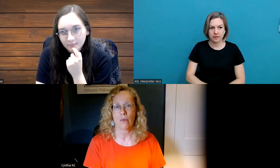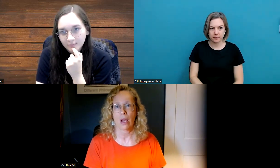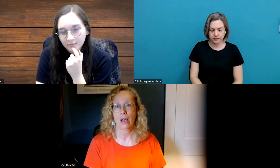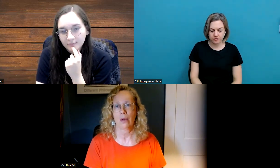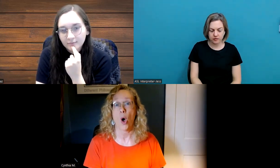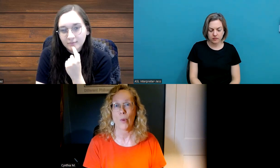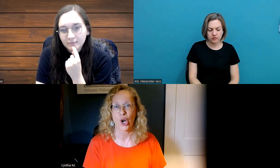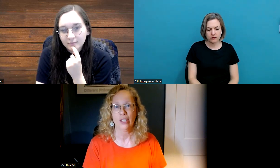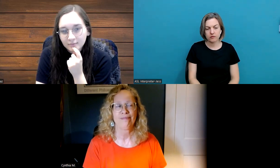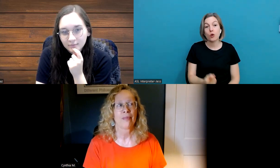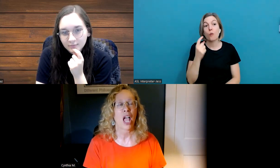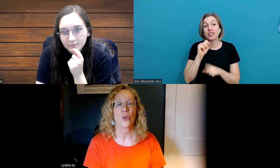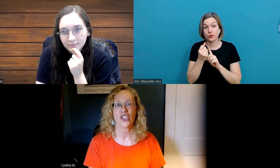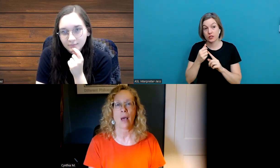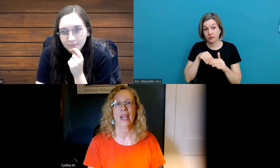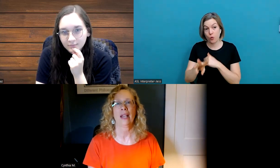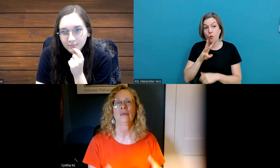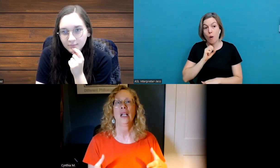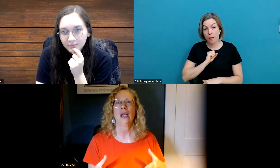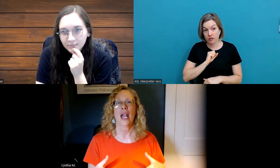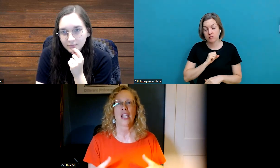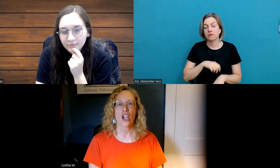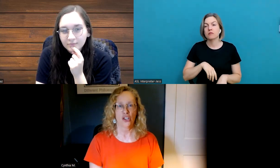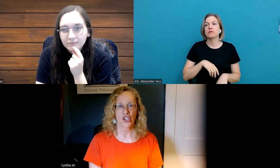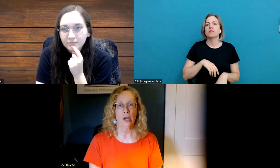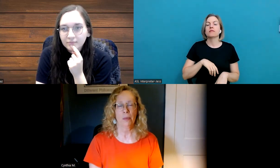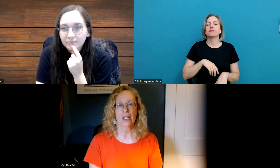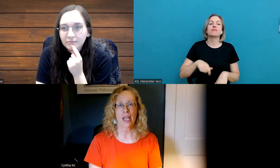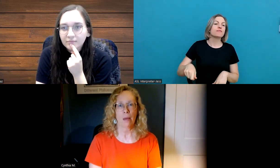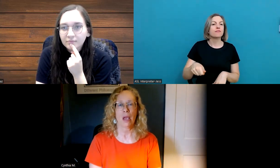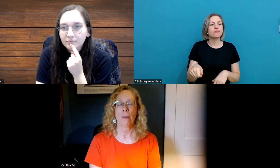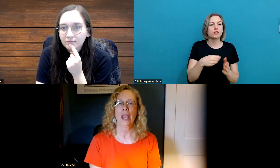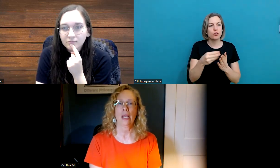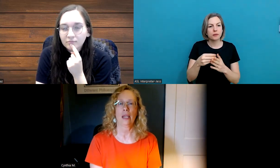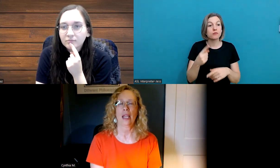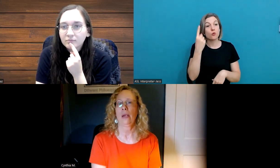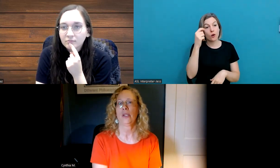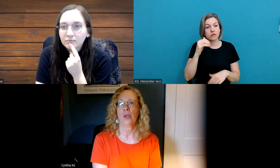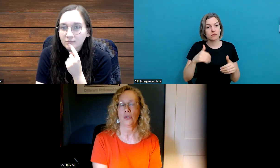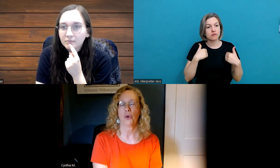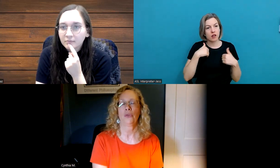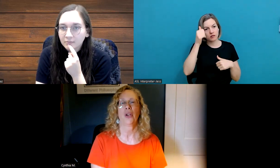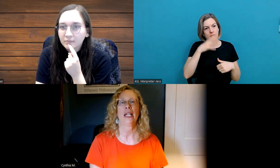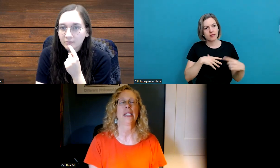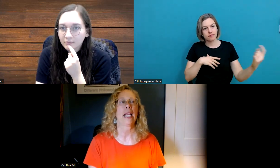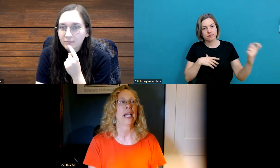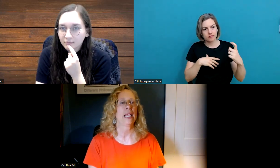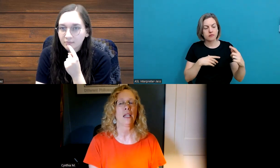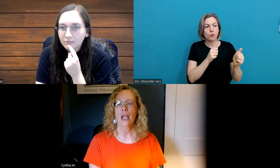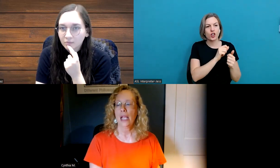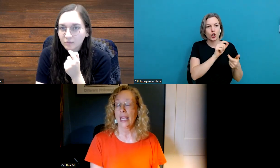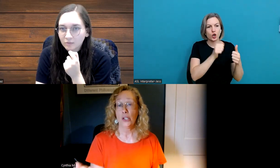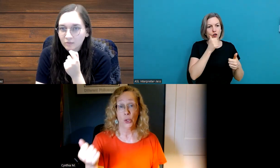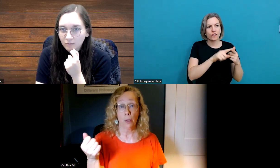at Walmart. I was shopping and a young gentleman came up and he was with his girlfriend